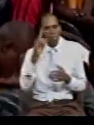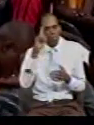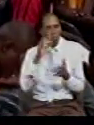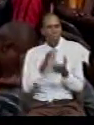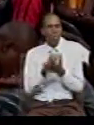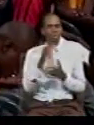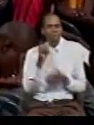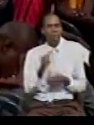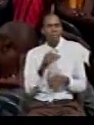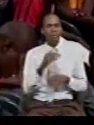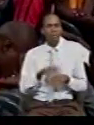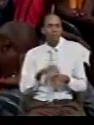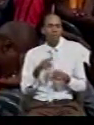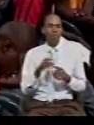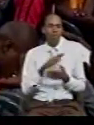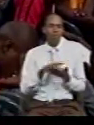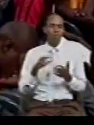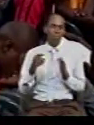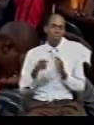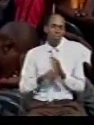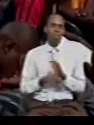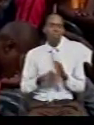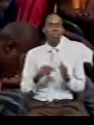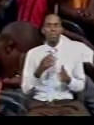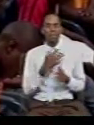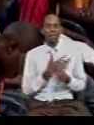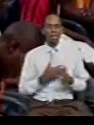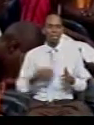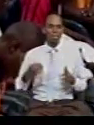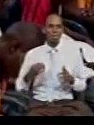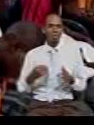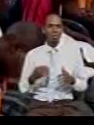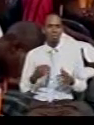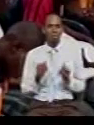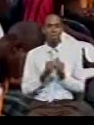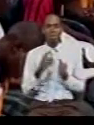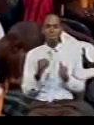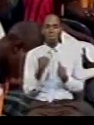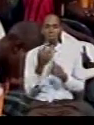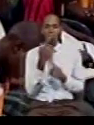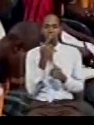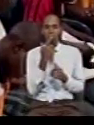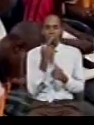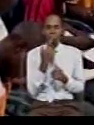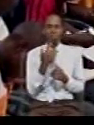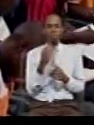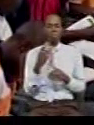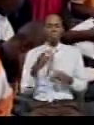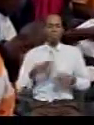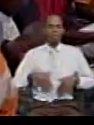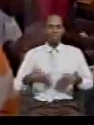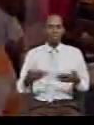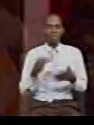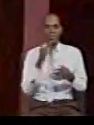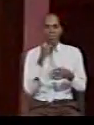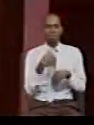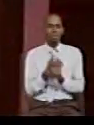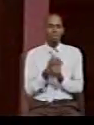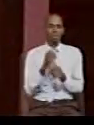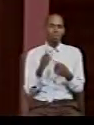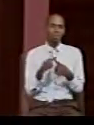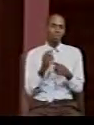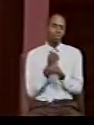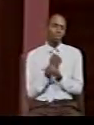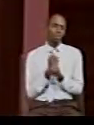mouth, confession is made unto salvation. You confess what you